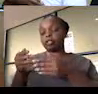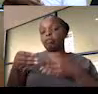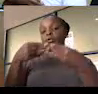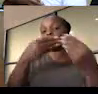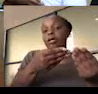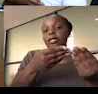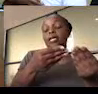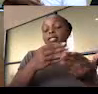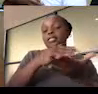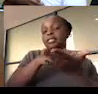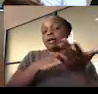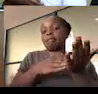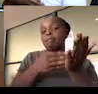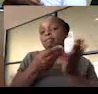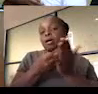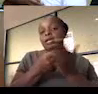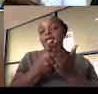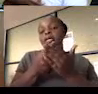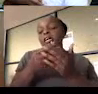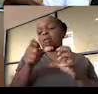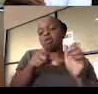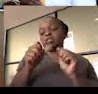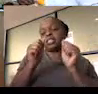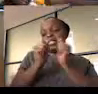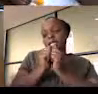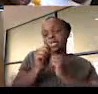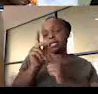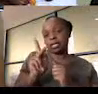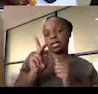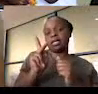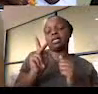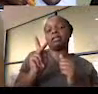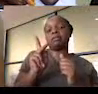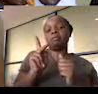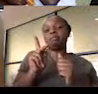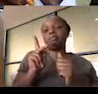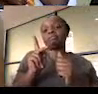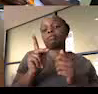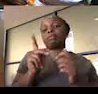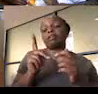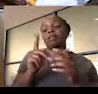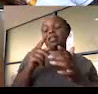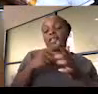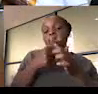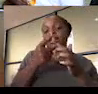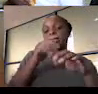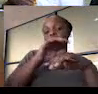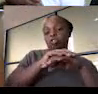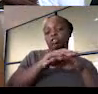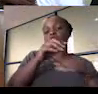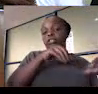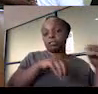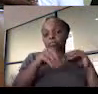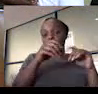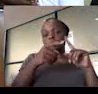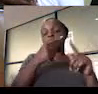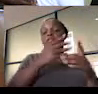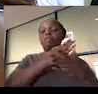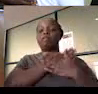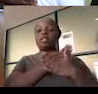what, Operation cost. operation cost and all that. So they gave me 50,000. Out of 180,000?